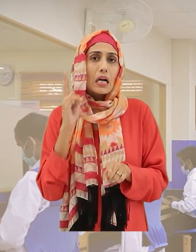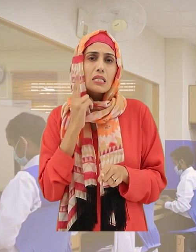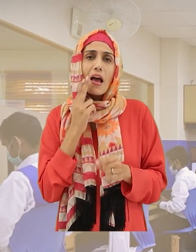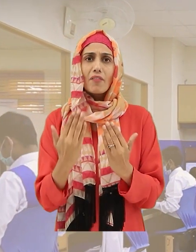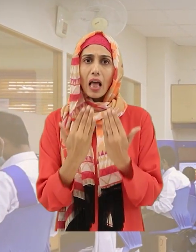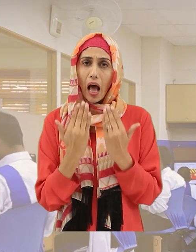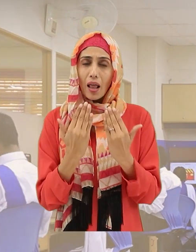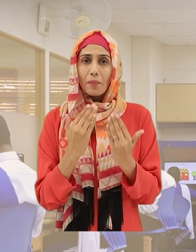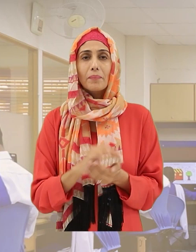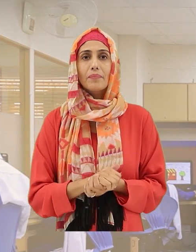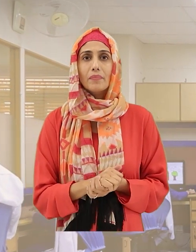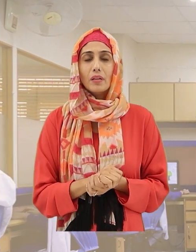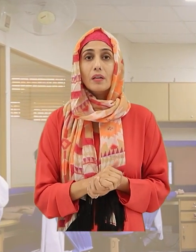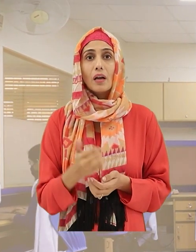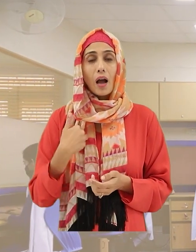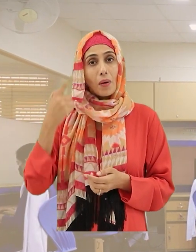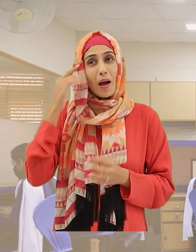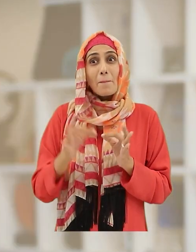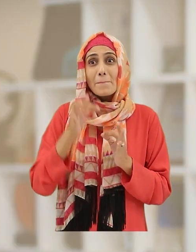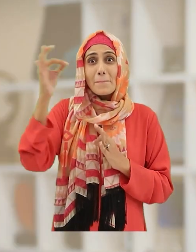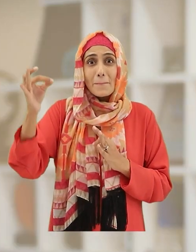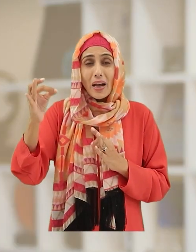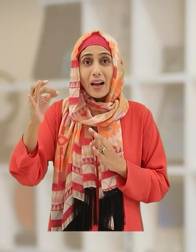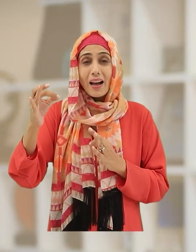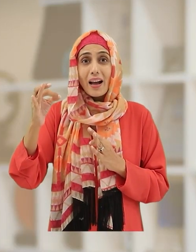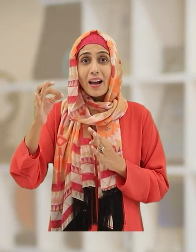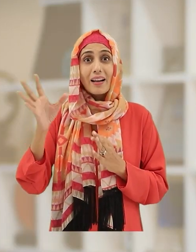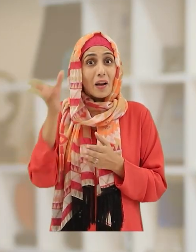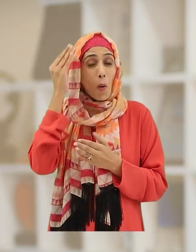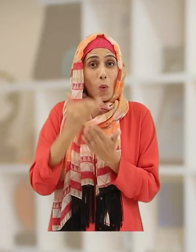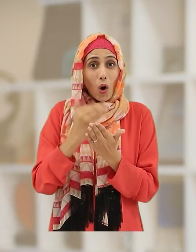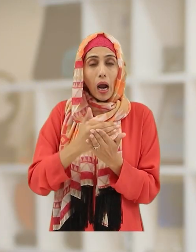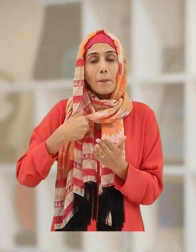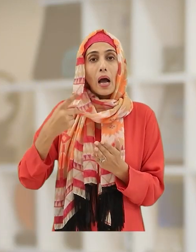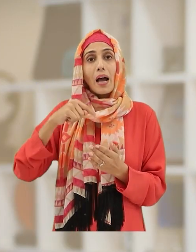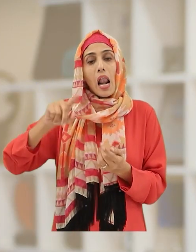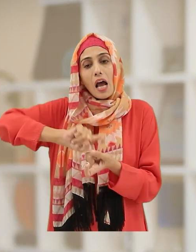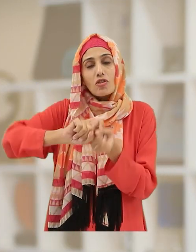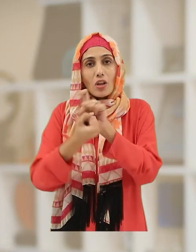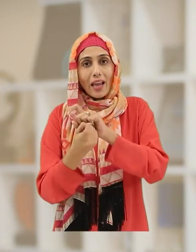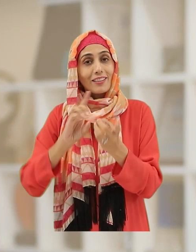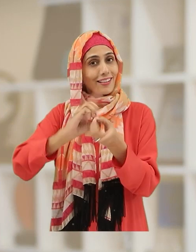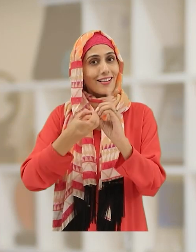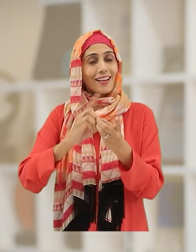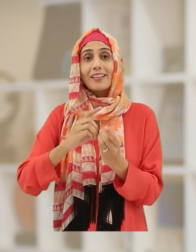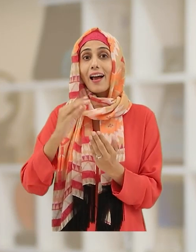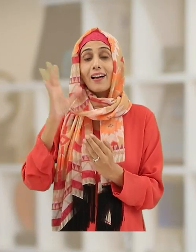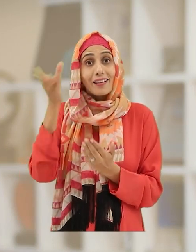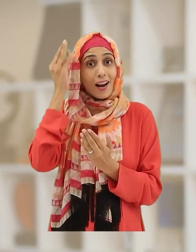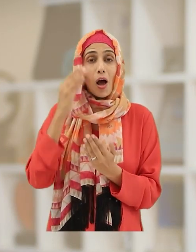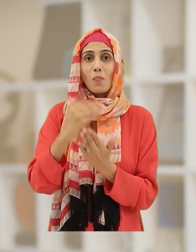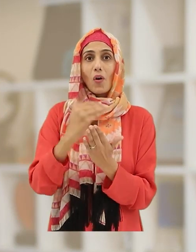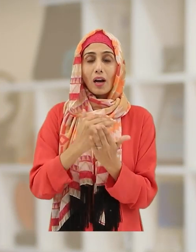needs of deaf education. Instead of a distance learning program, it's a digital learning program. And right now we're in the